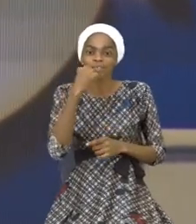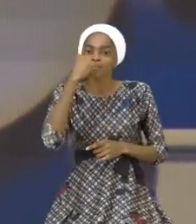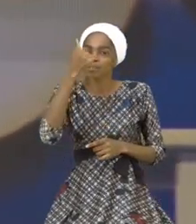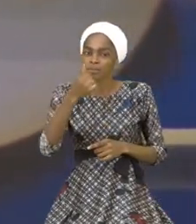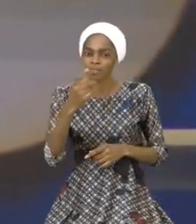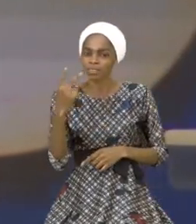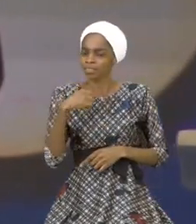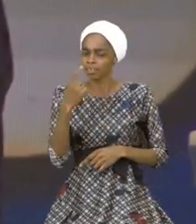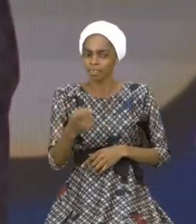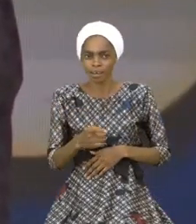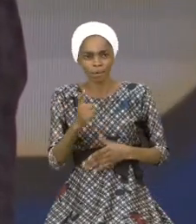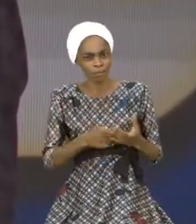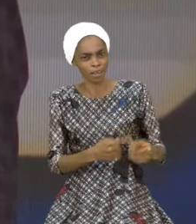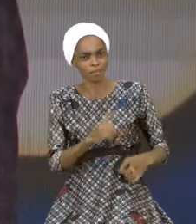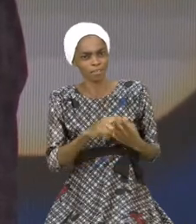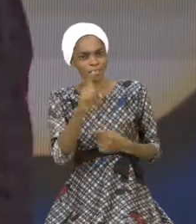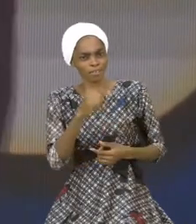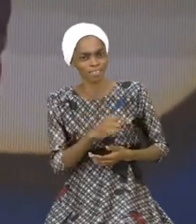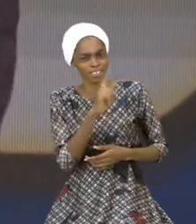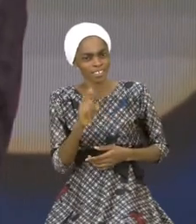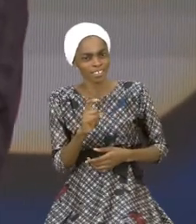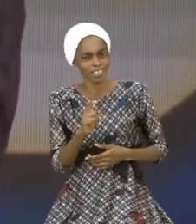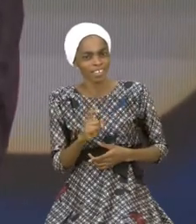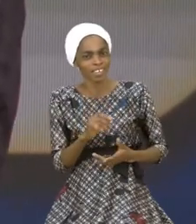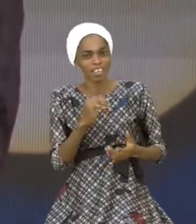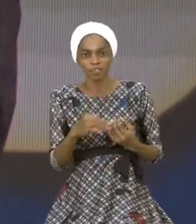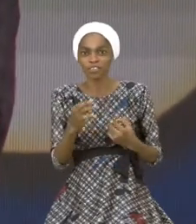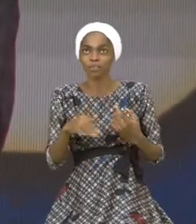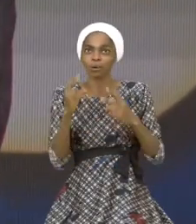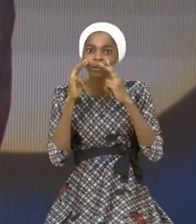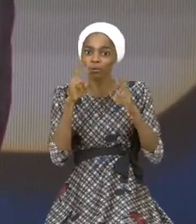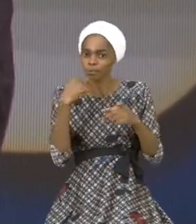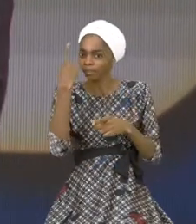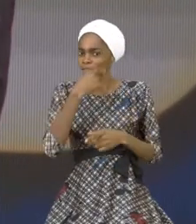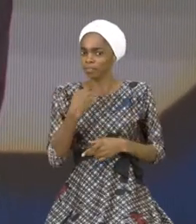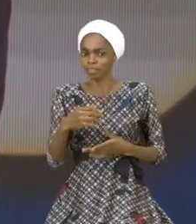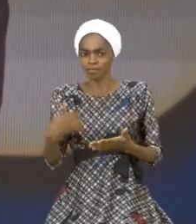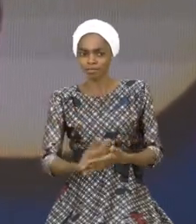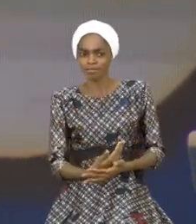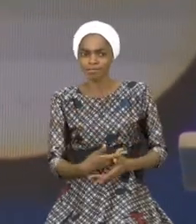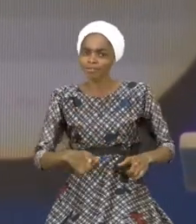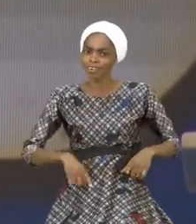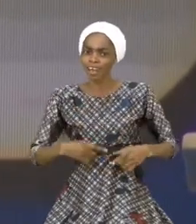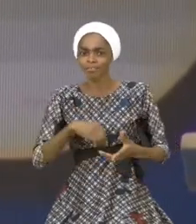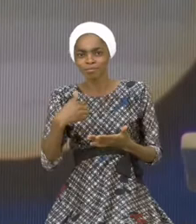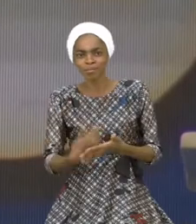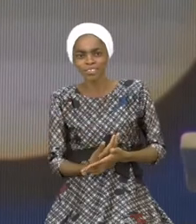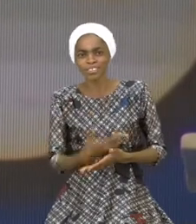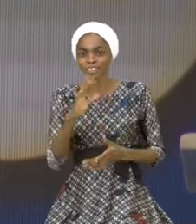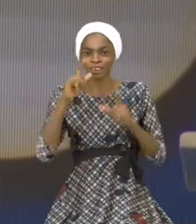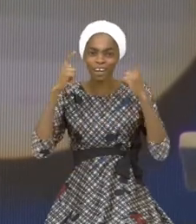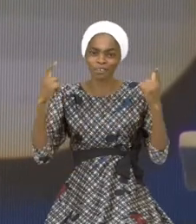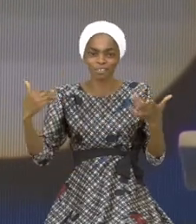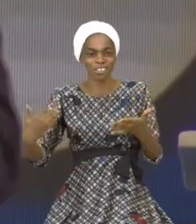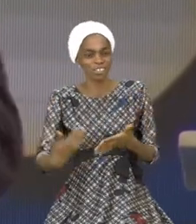say, what happened to you? Even your look is new. Your life is new. Your